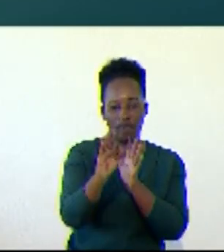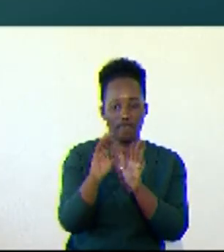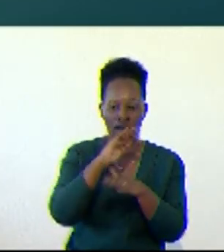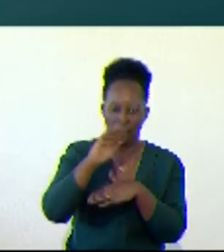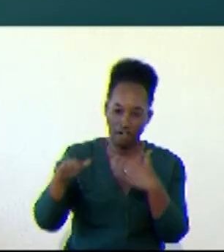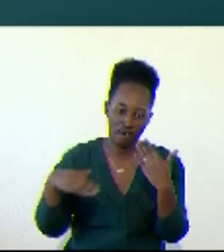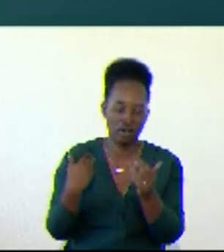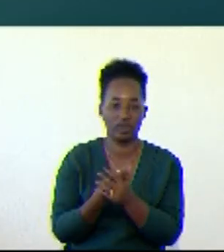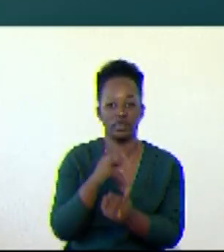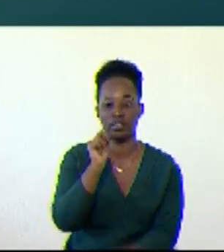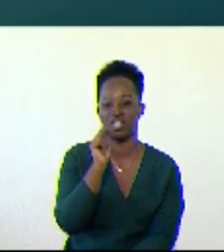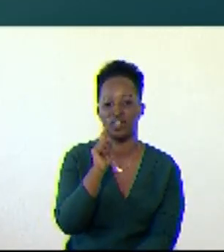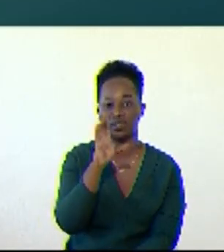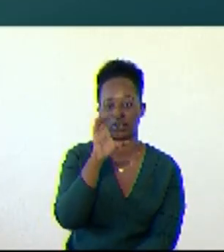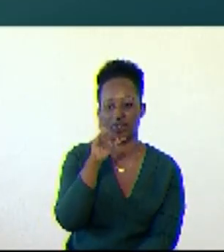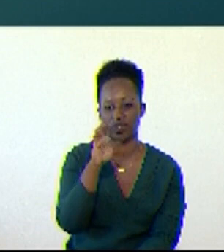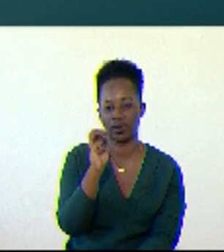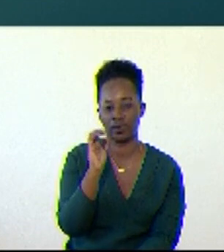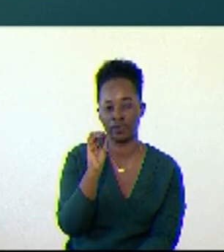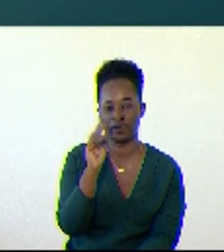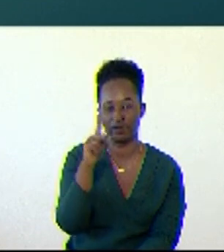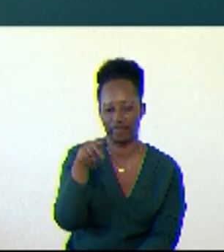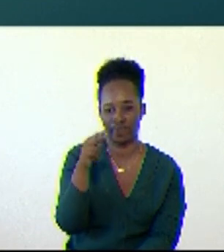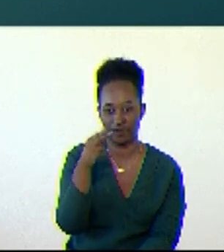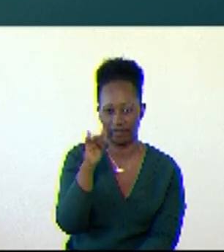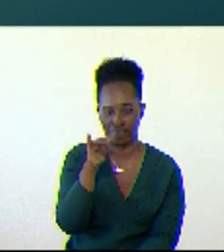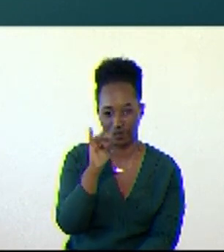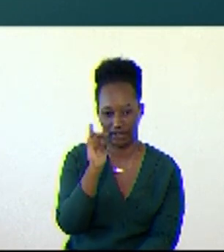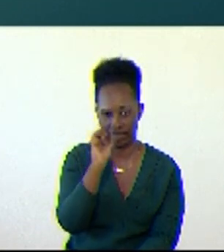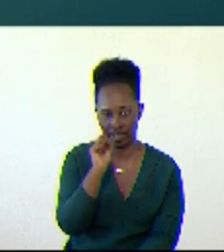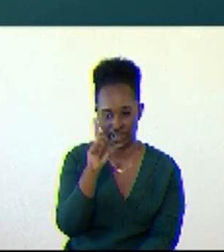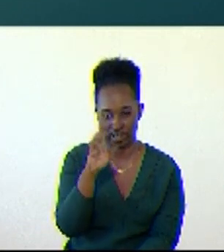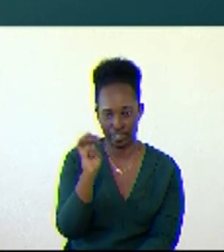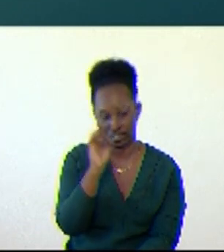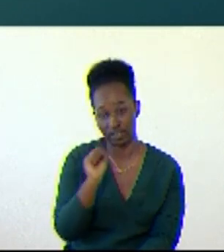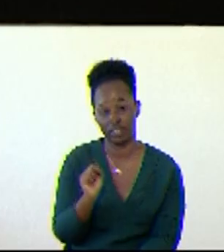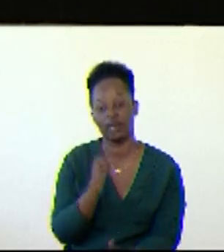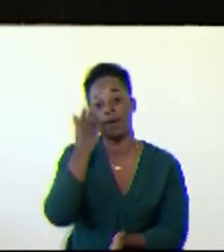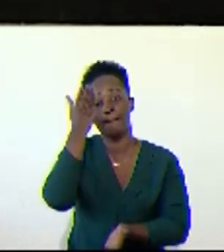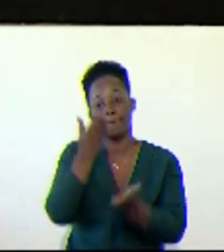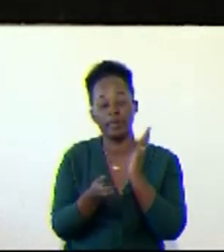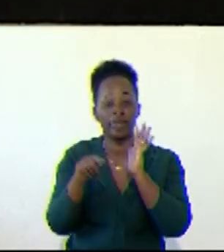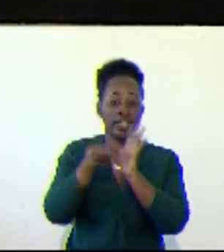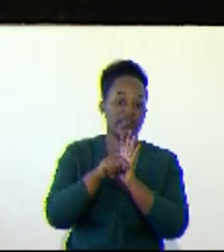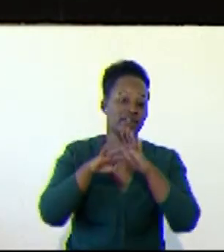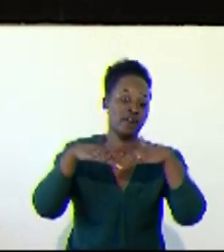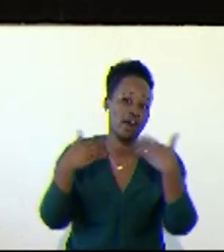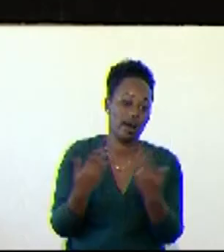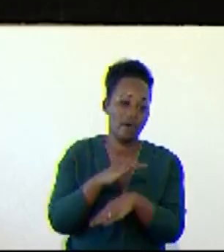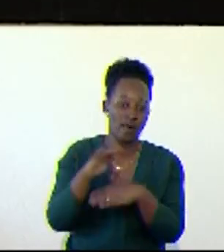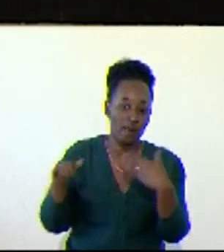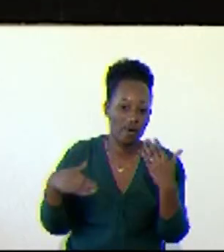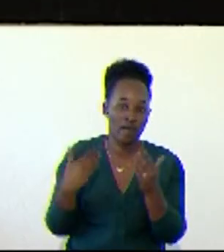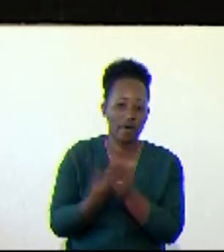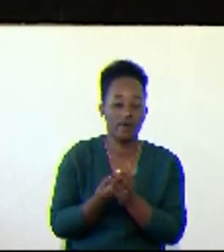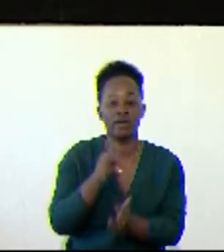Remember, a nucleophile is any species, and mainly they are negative, or those ones, molecules